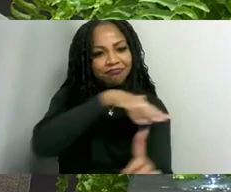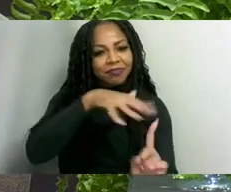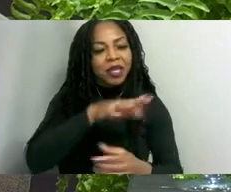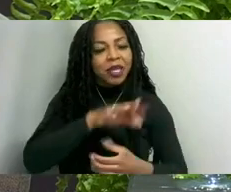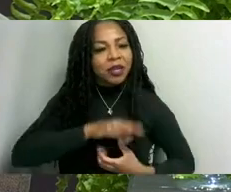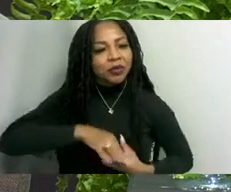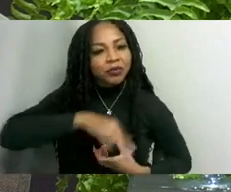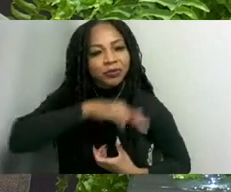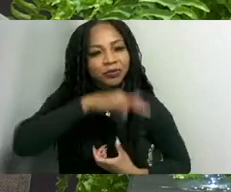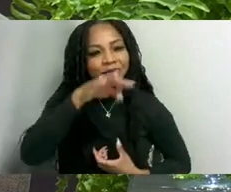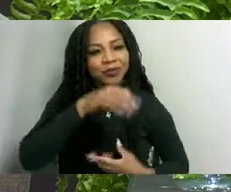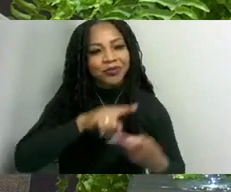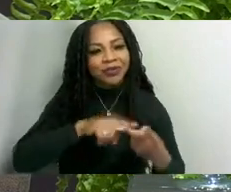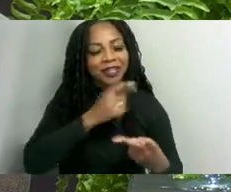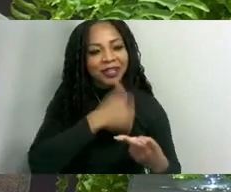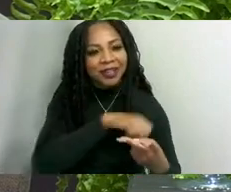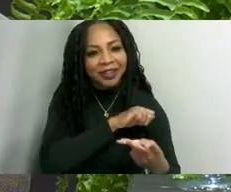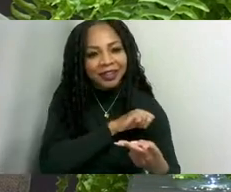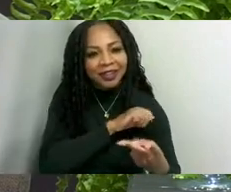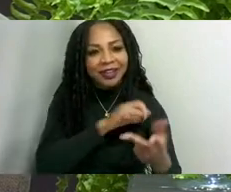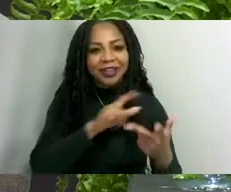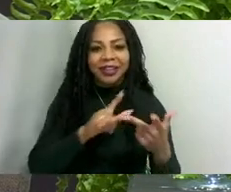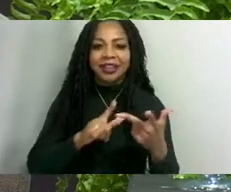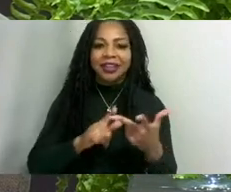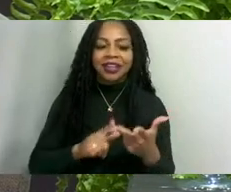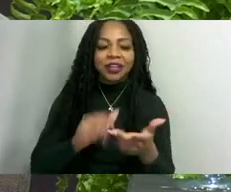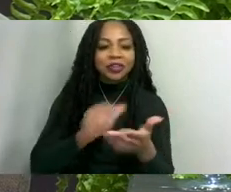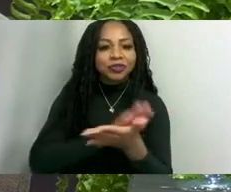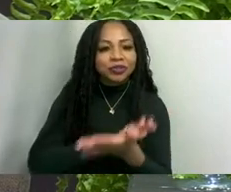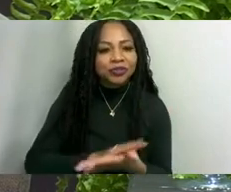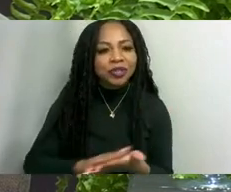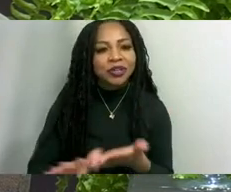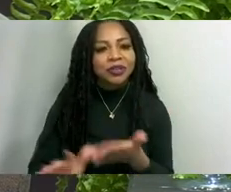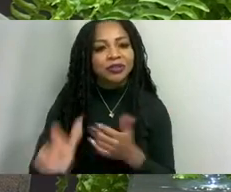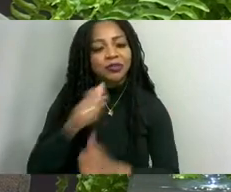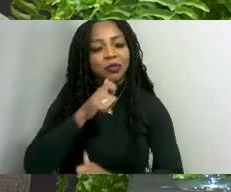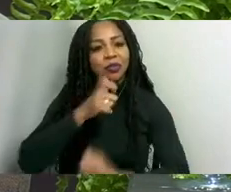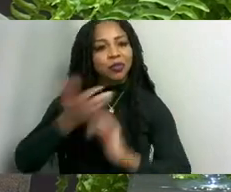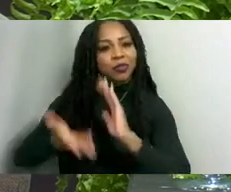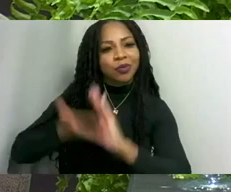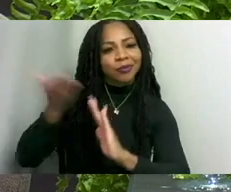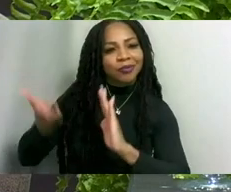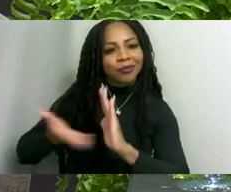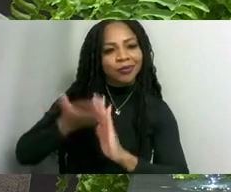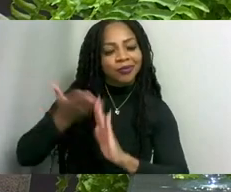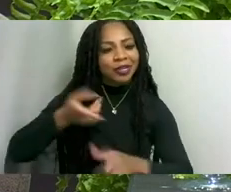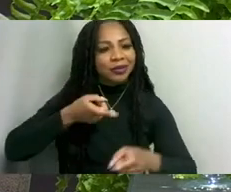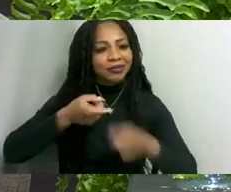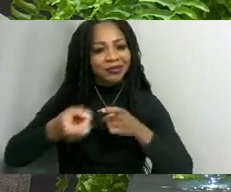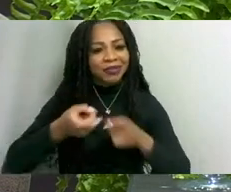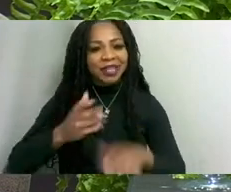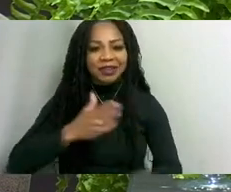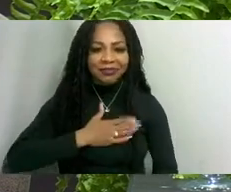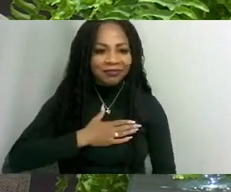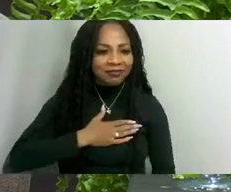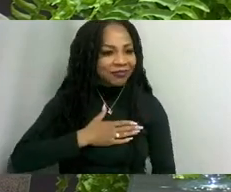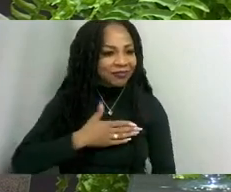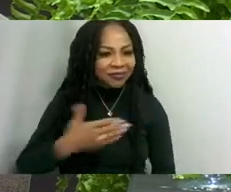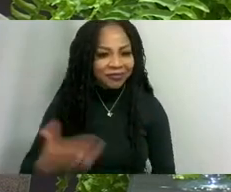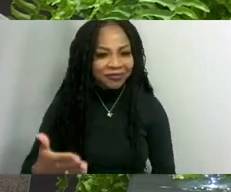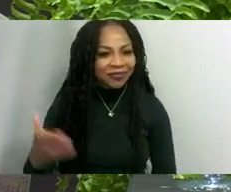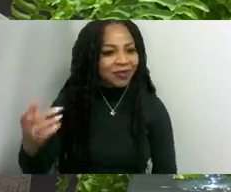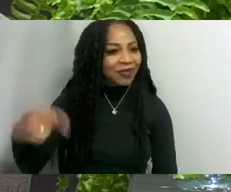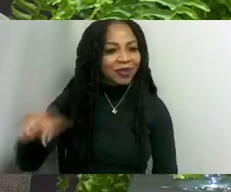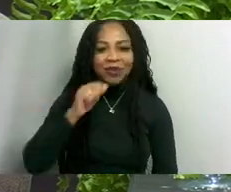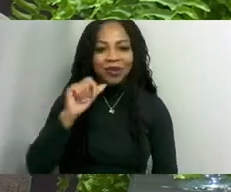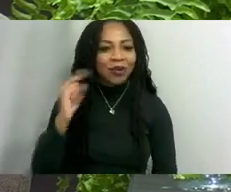attitude, the generosity of the people in charge, admitting that they're not necessarily right